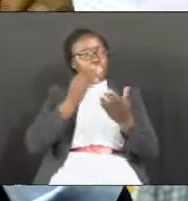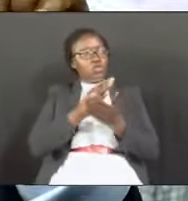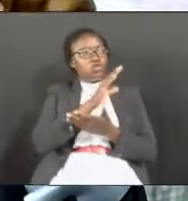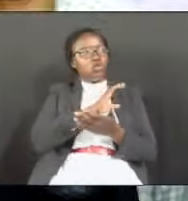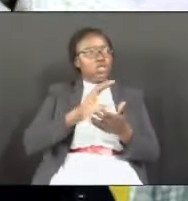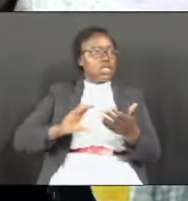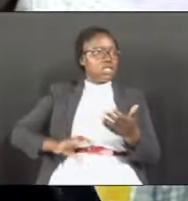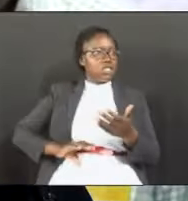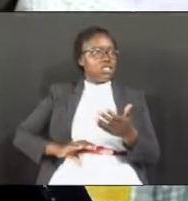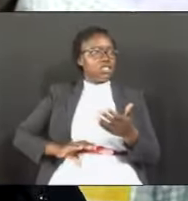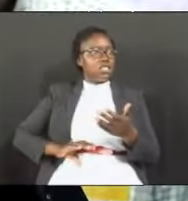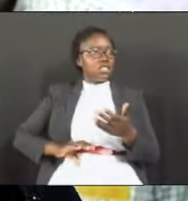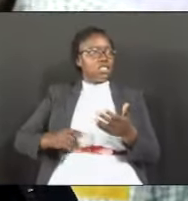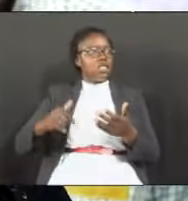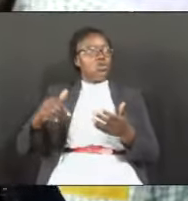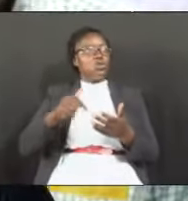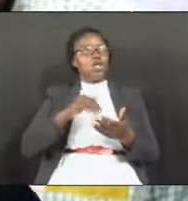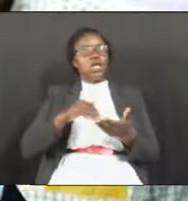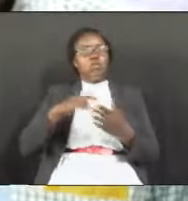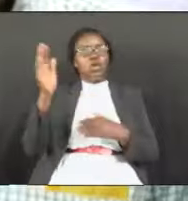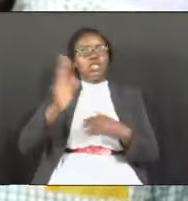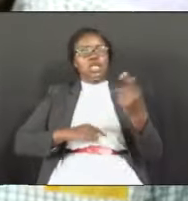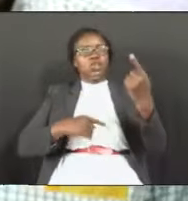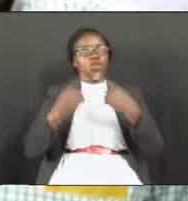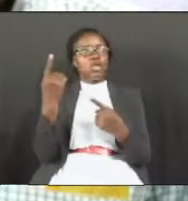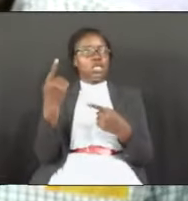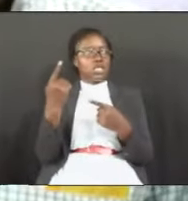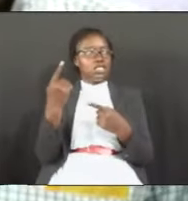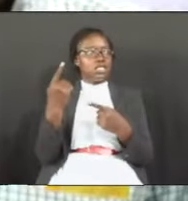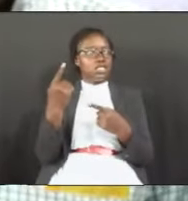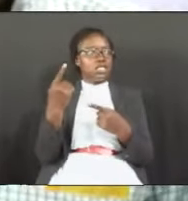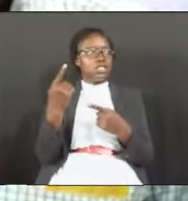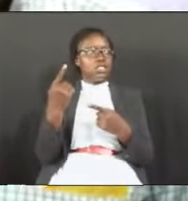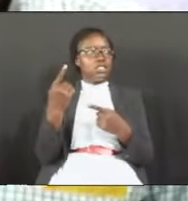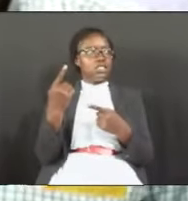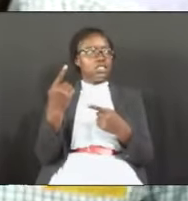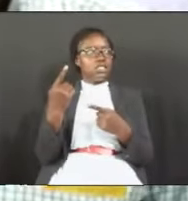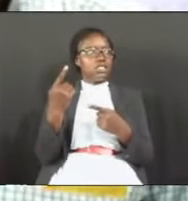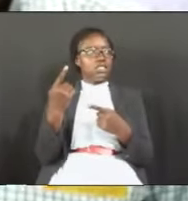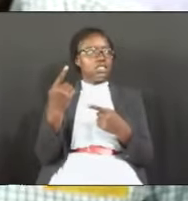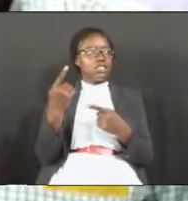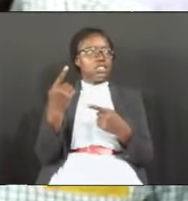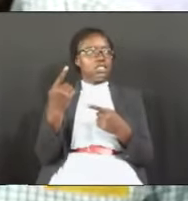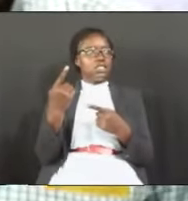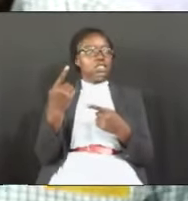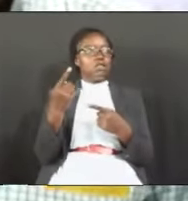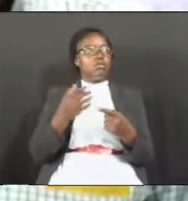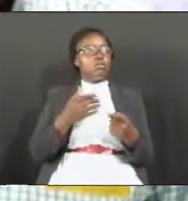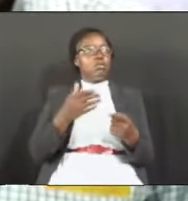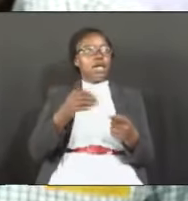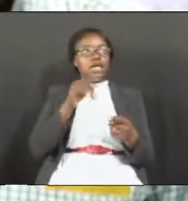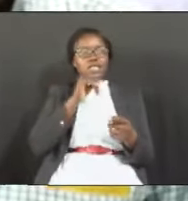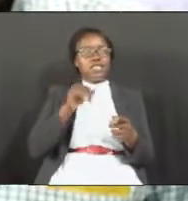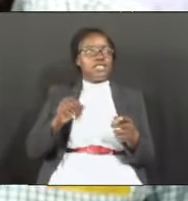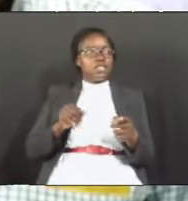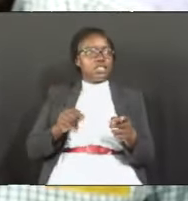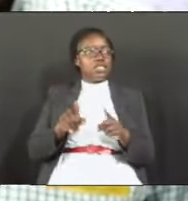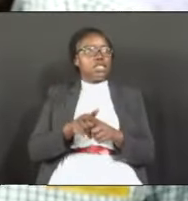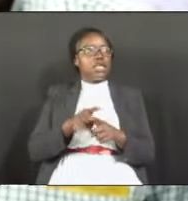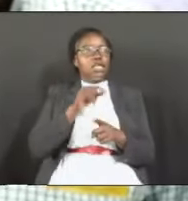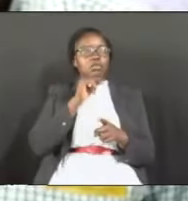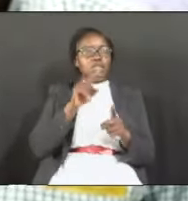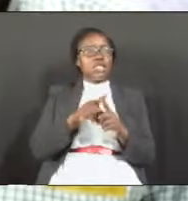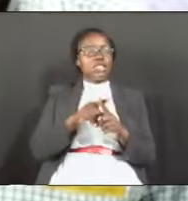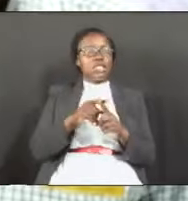Christ we are more than conquerors. My sister, my brother, I don't know what is